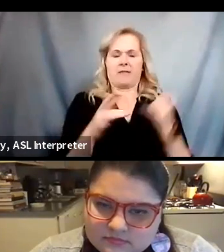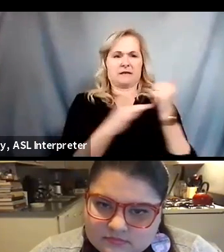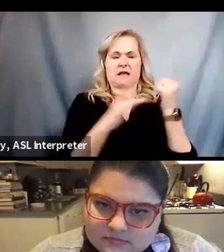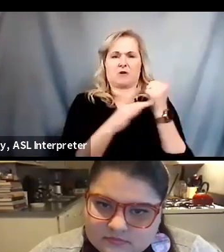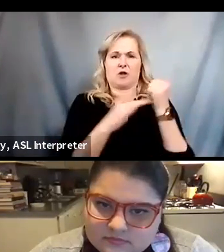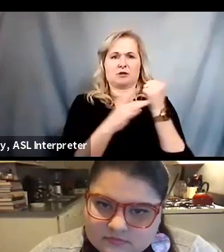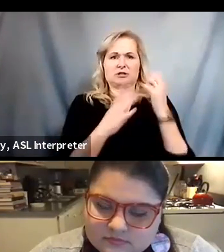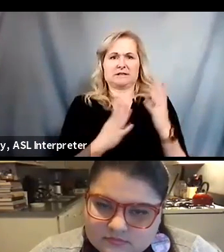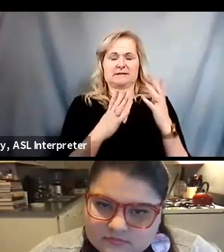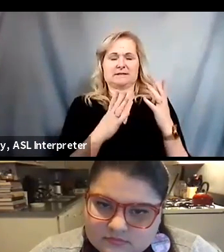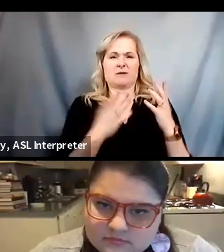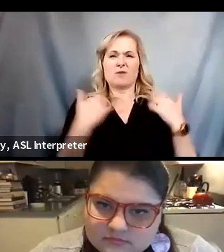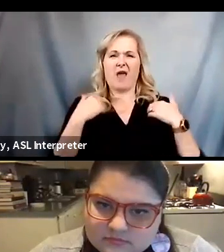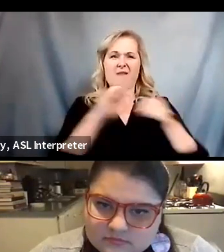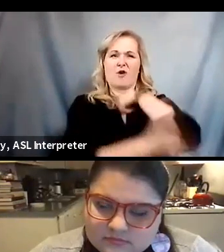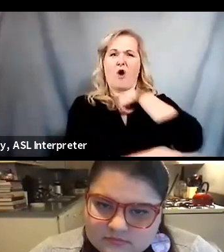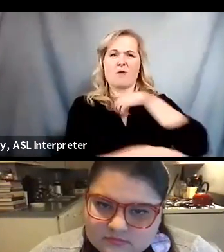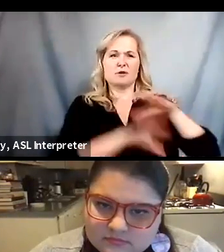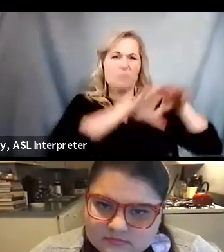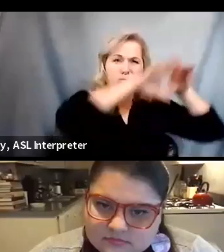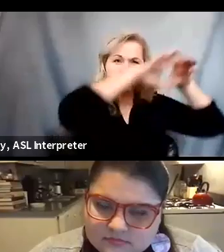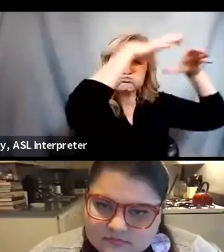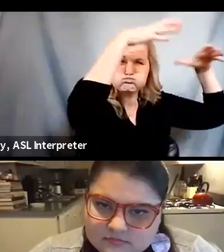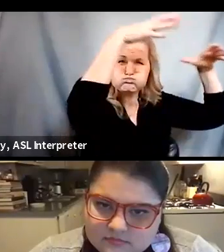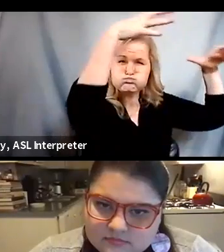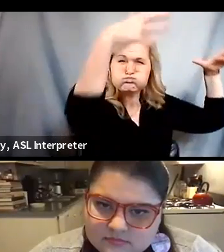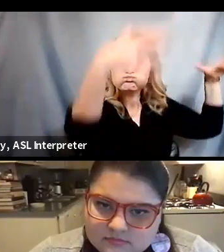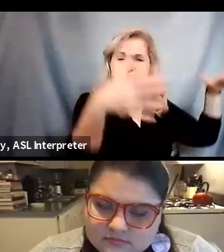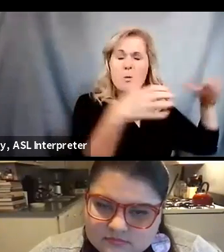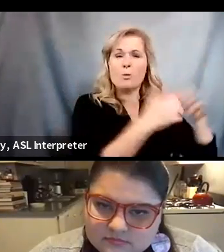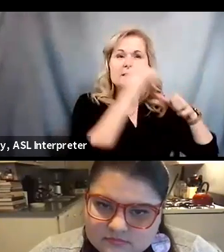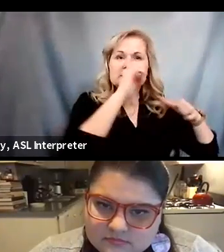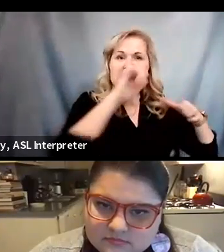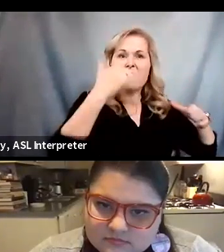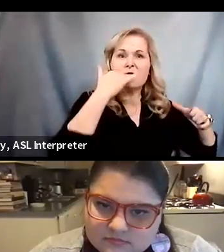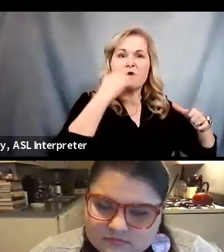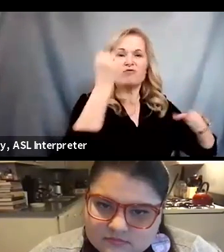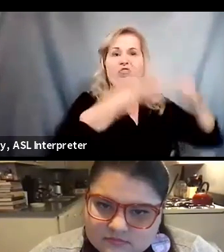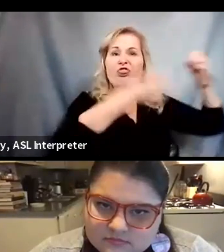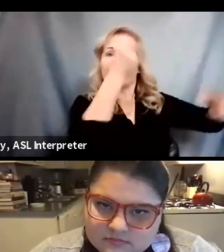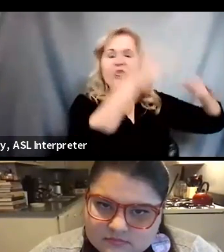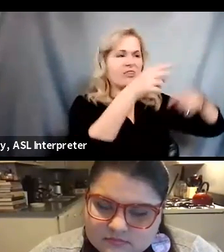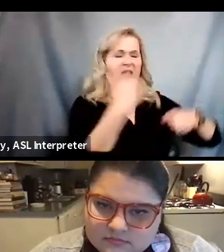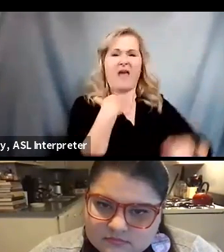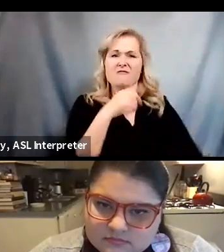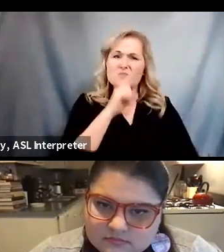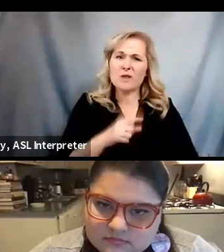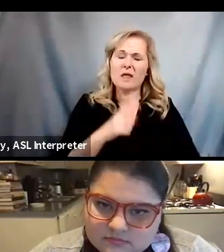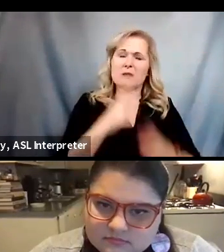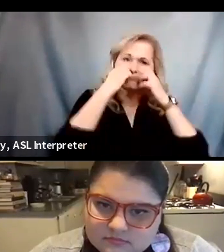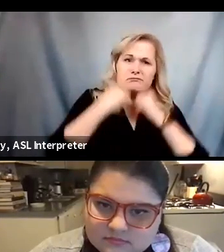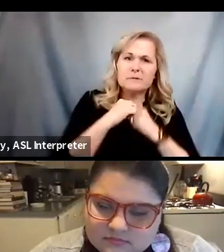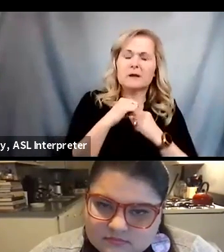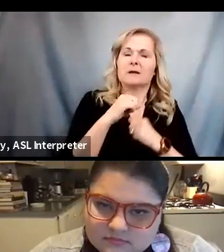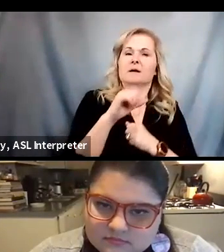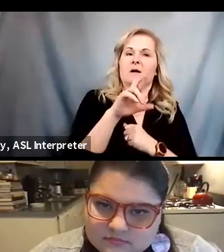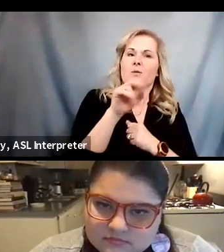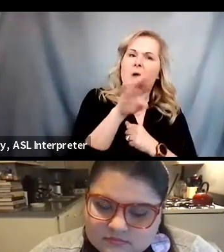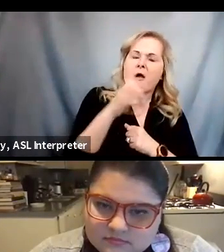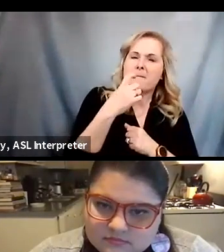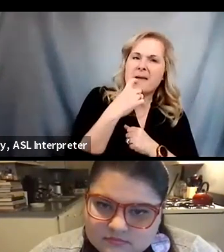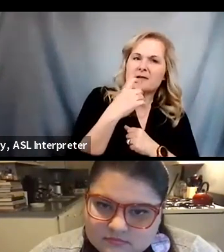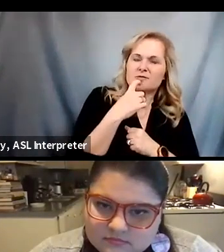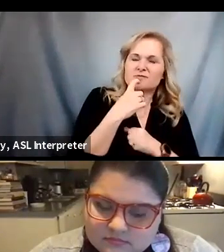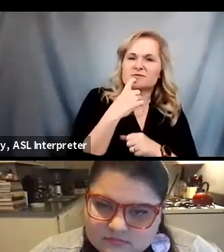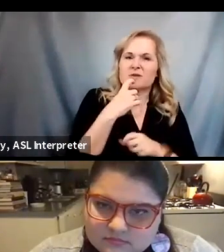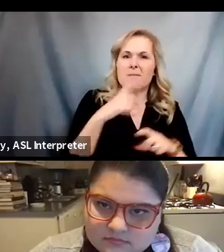are filled with cell phones. And those cell phones often have incredibly rare metals in them that were, through